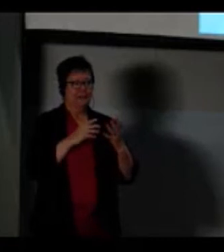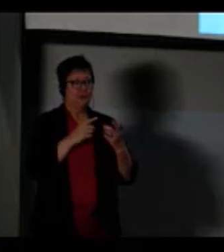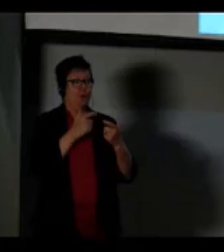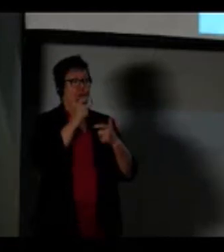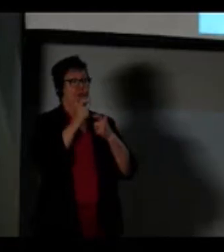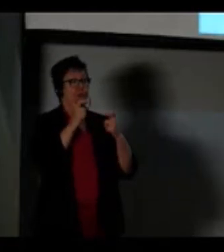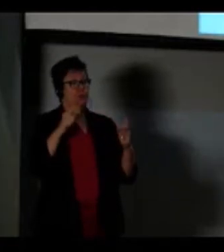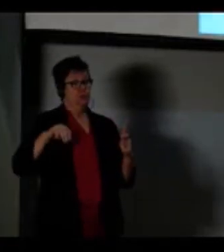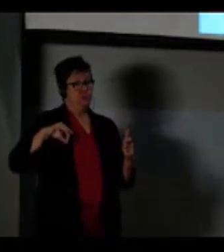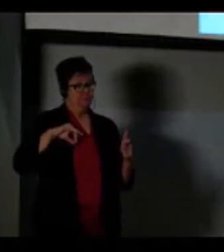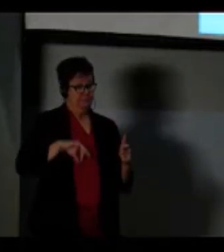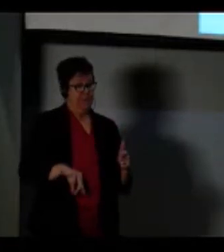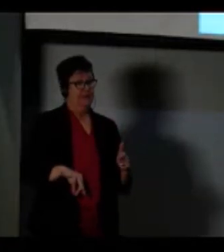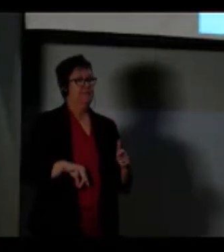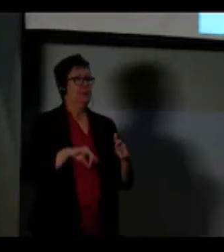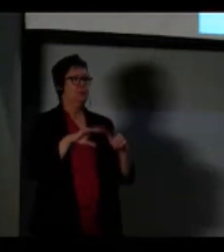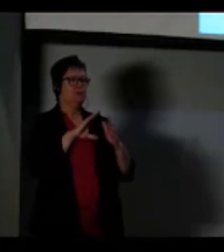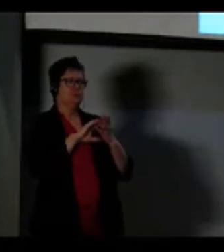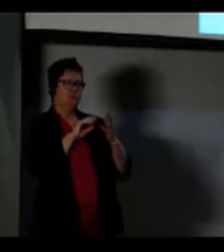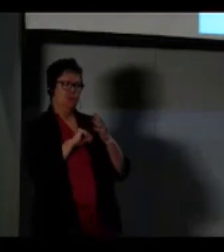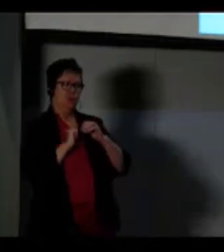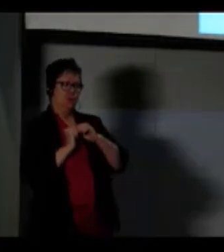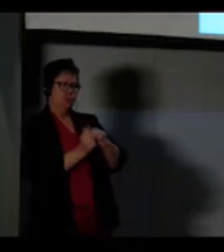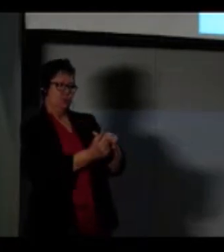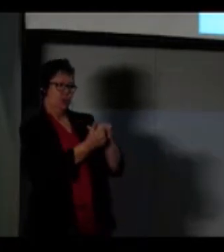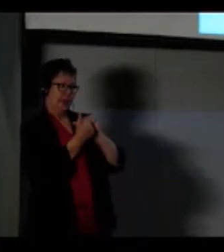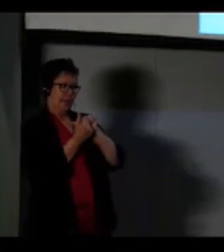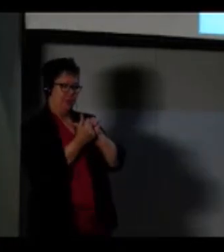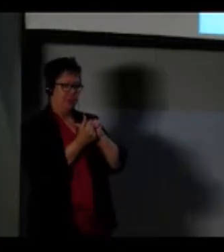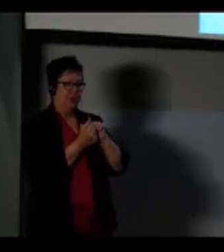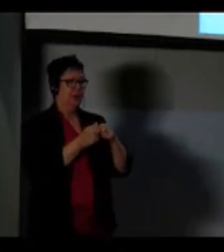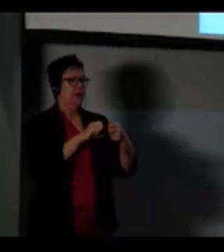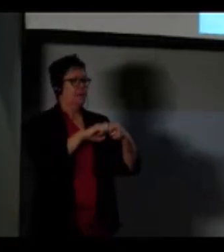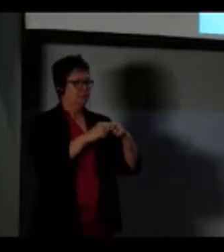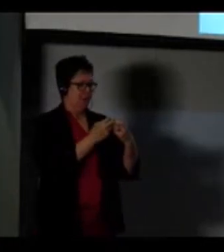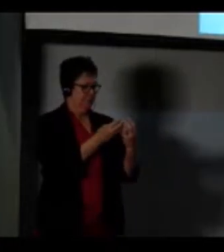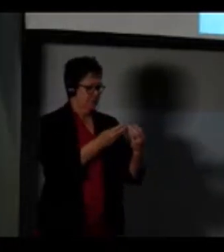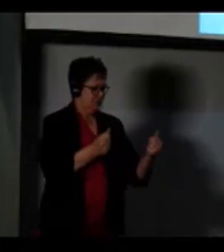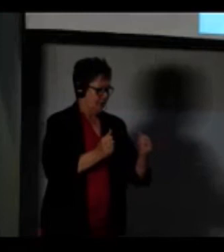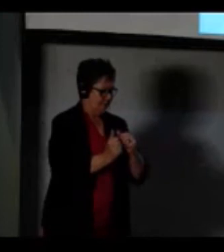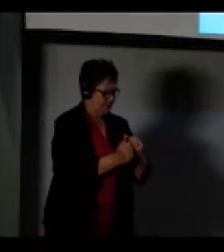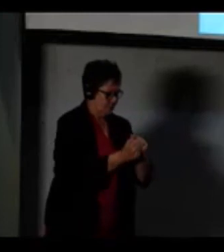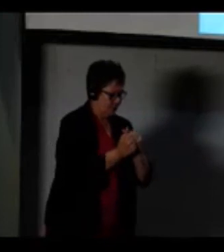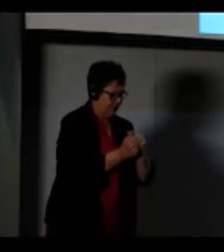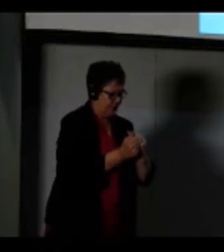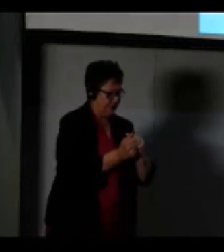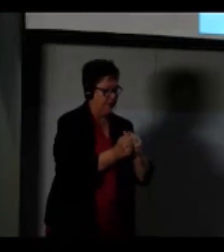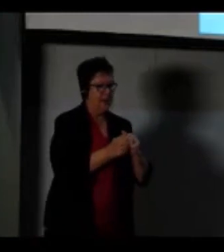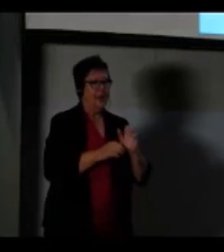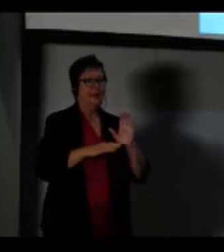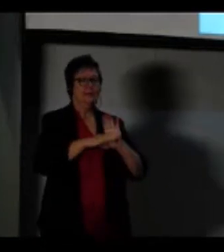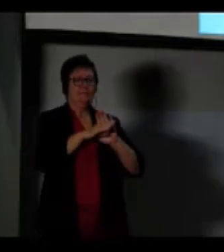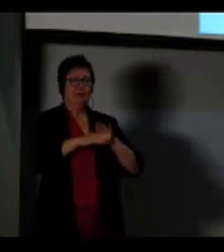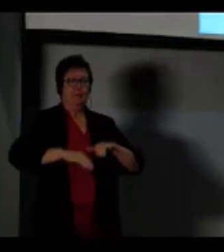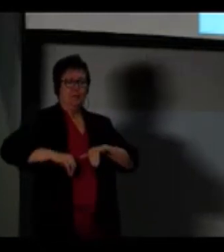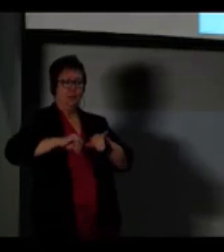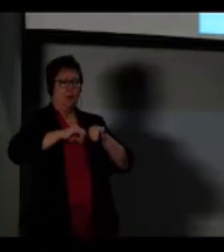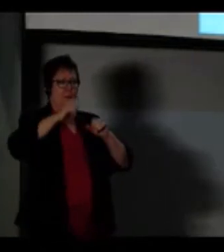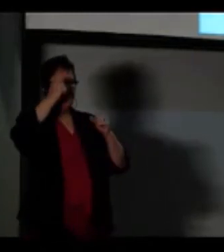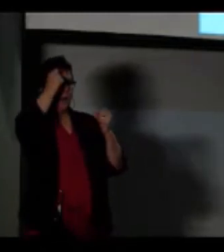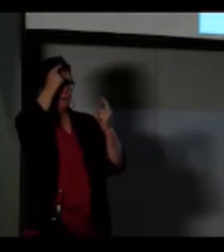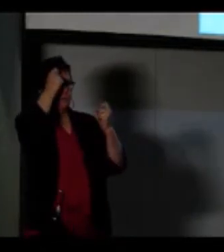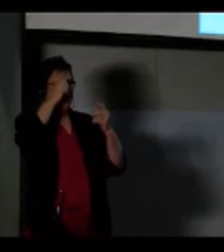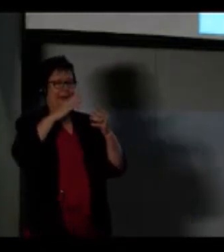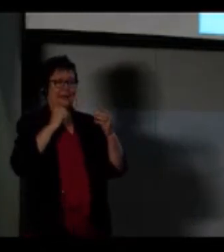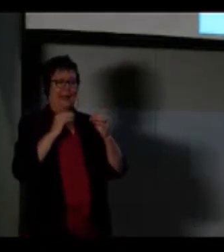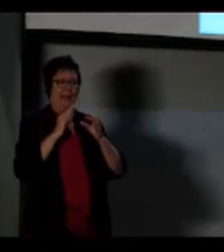benefit of this project was learning together, solving problems together, and developing a common understanding and